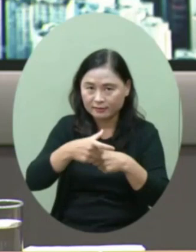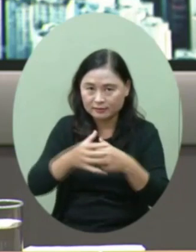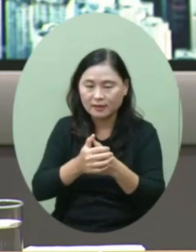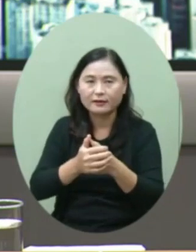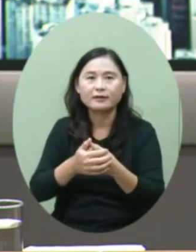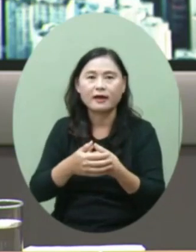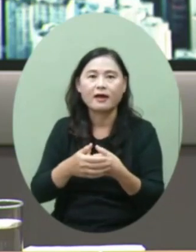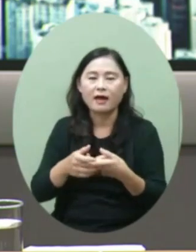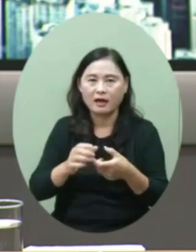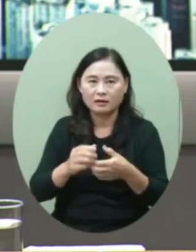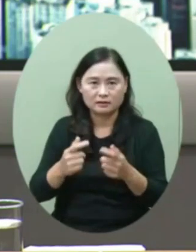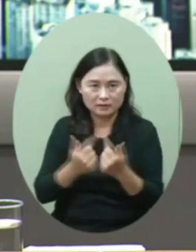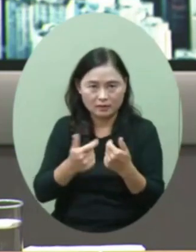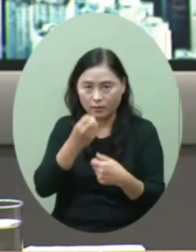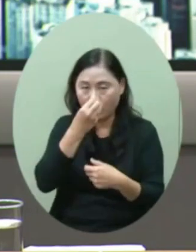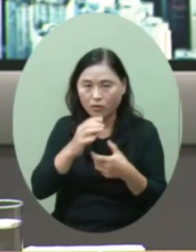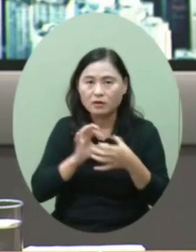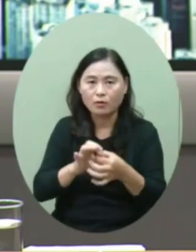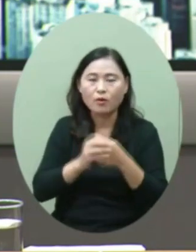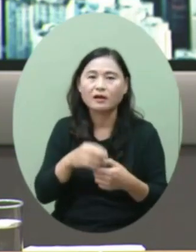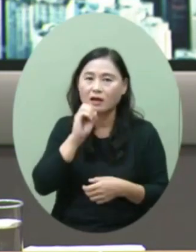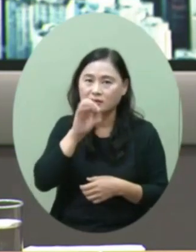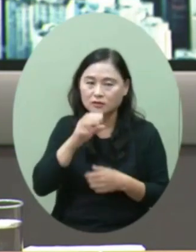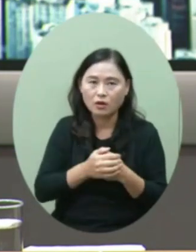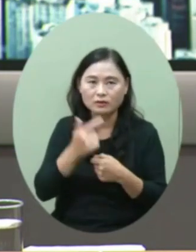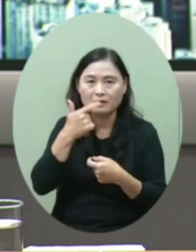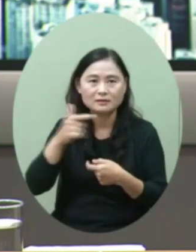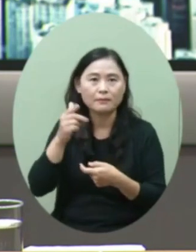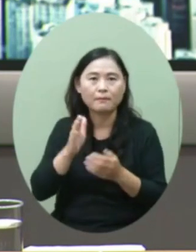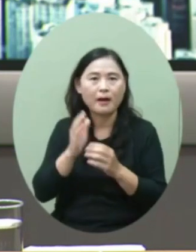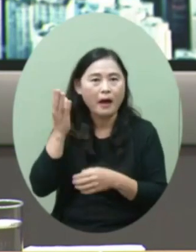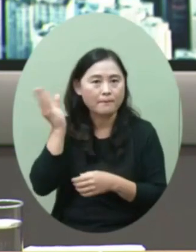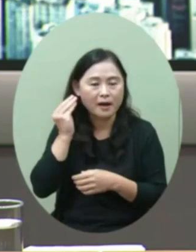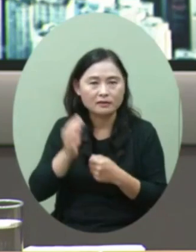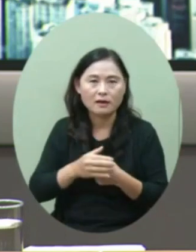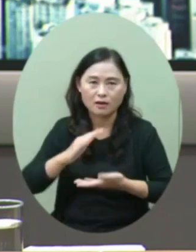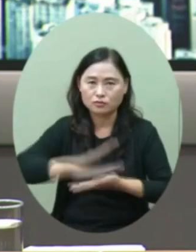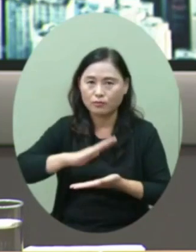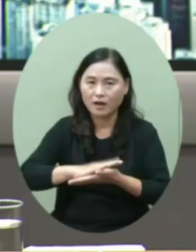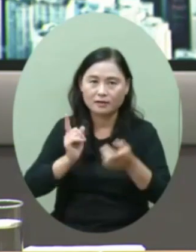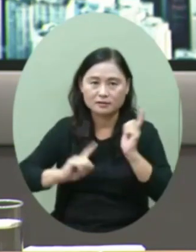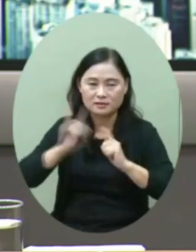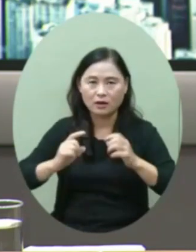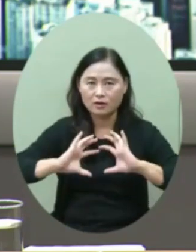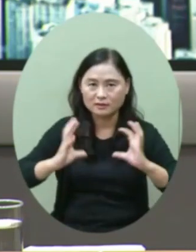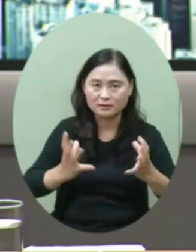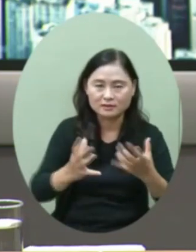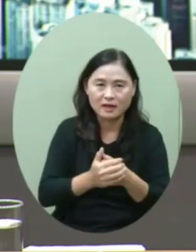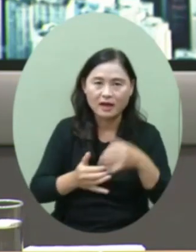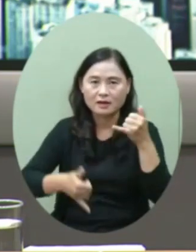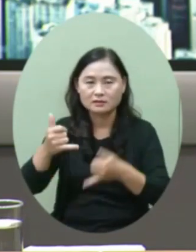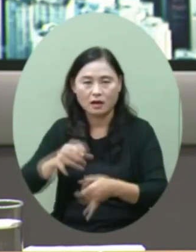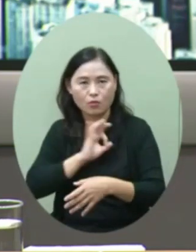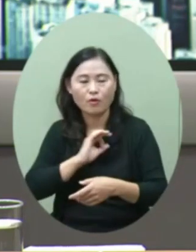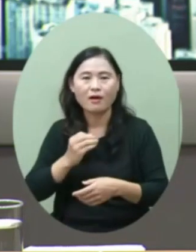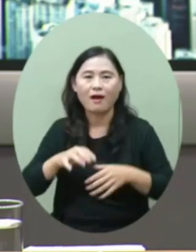under the provisions of the International Covenant on Civil and Political Rights and the International Covenant on Economic, Social, and